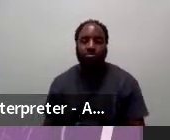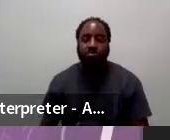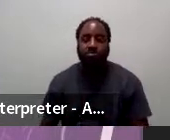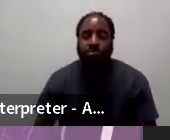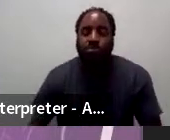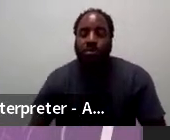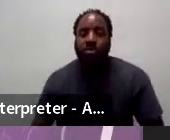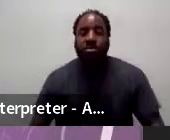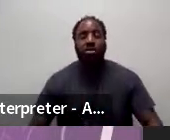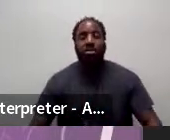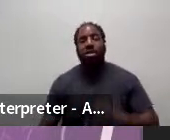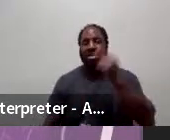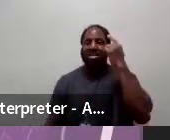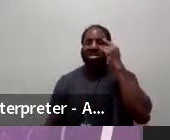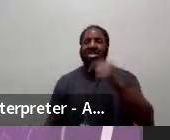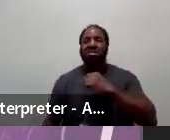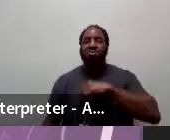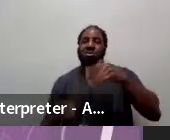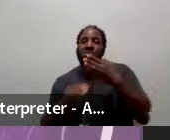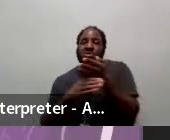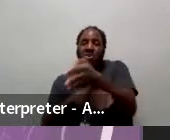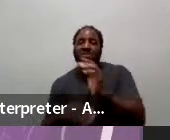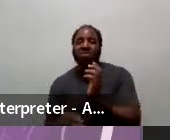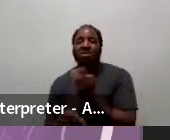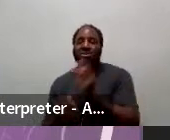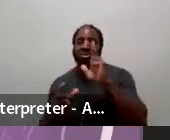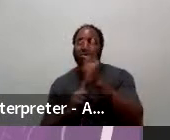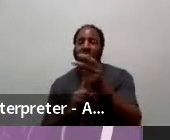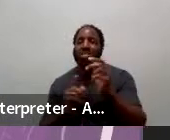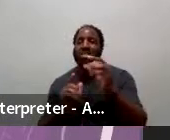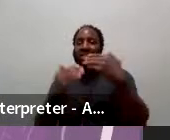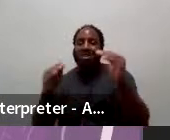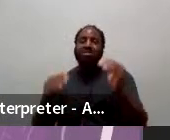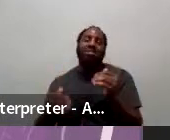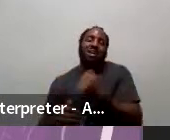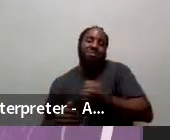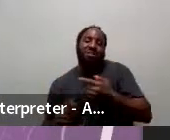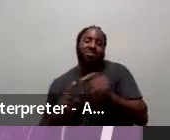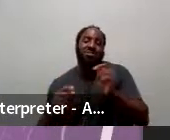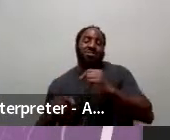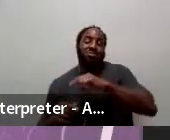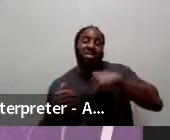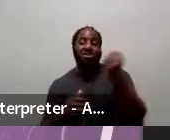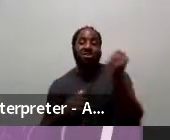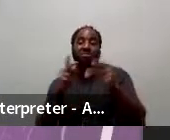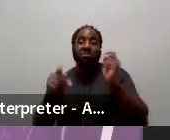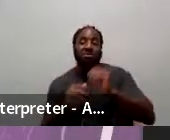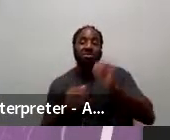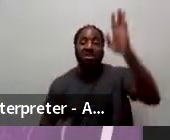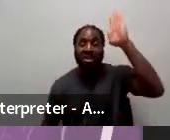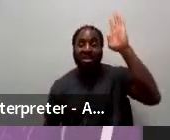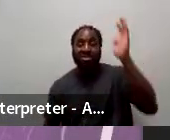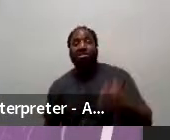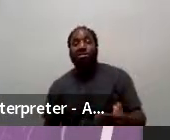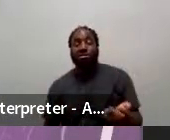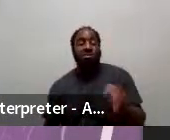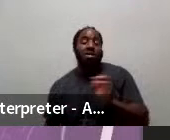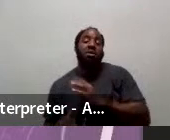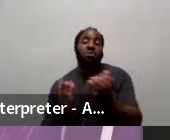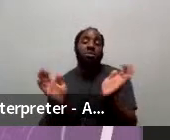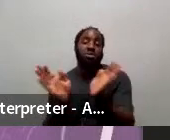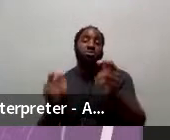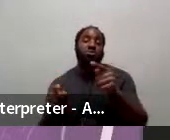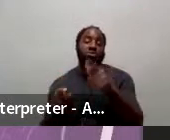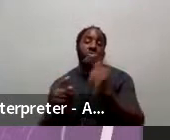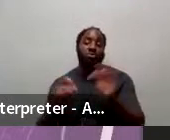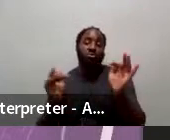I think we're well beyond our 3 minutes, and I apologize, Bob, but we do have other individuals with their hands up in the room. I want to encourage you to reach